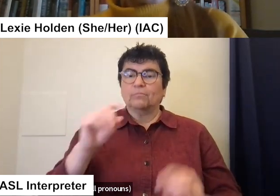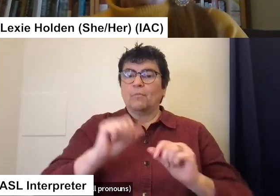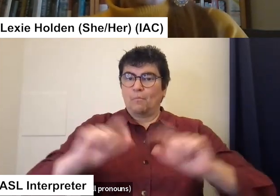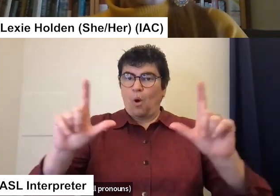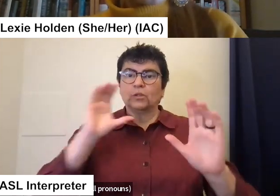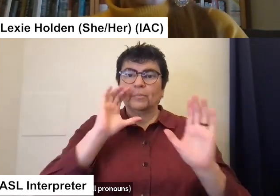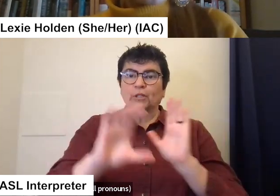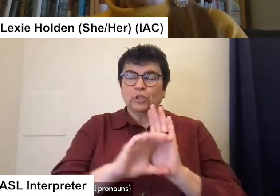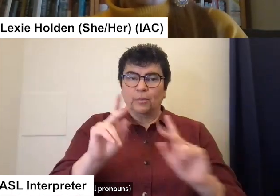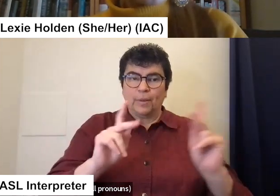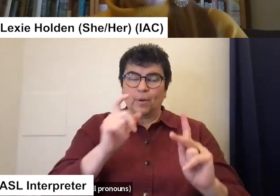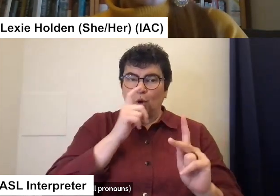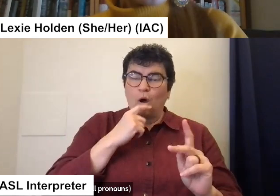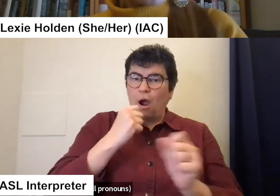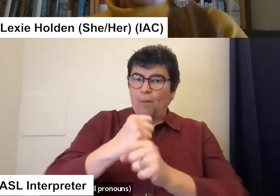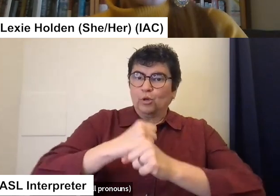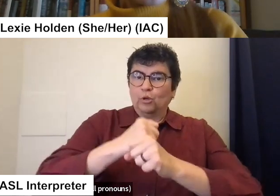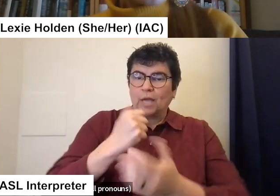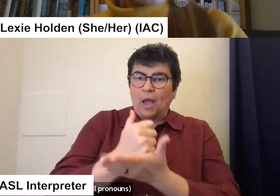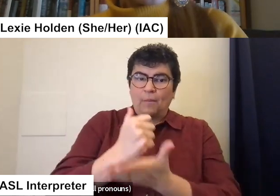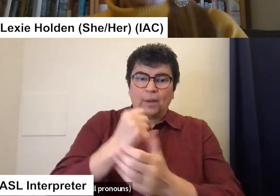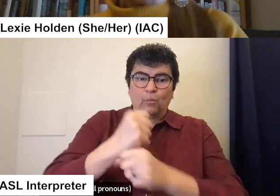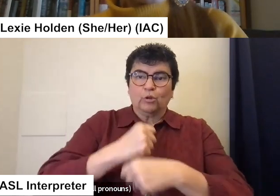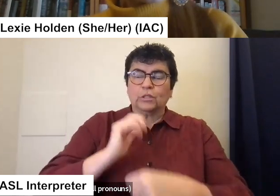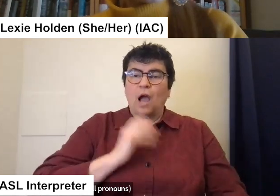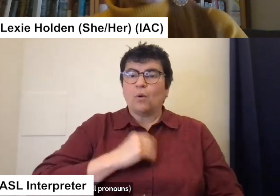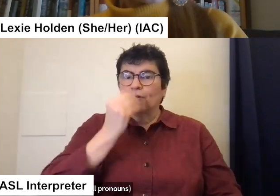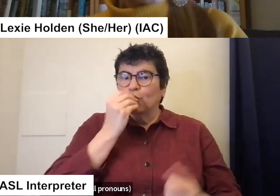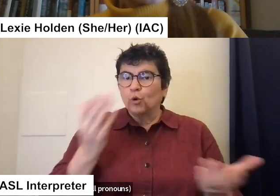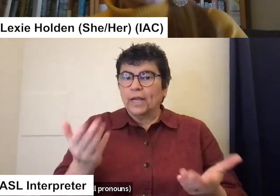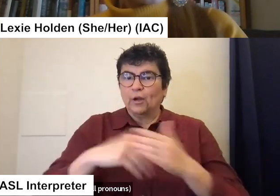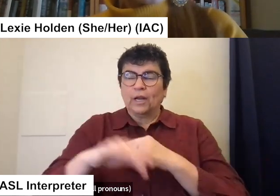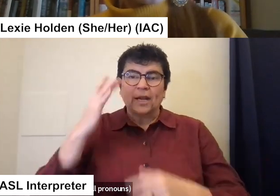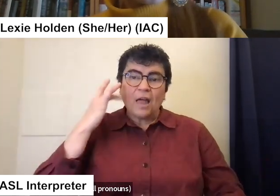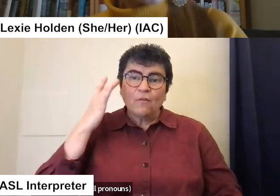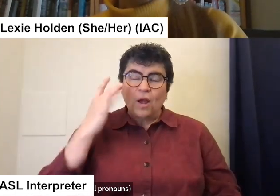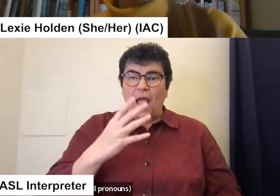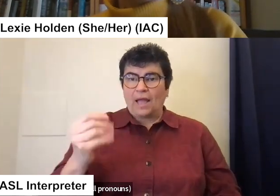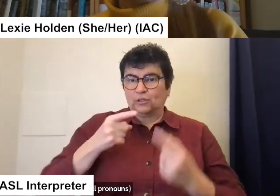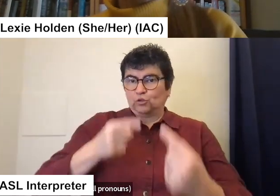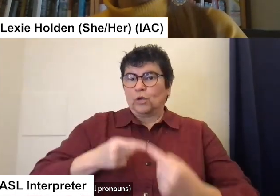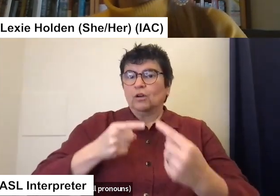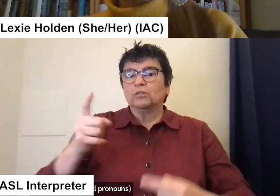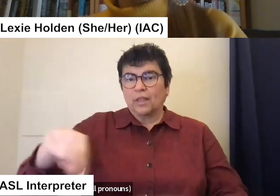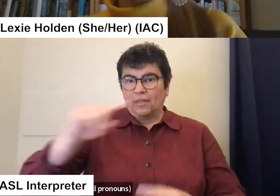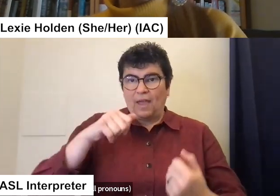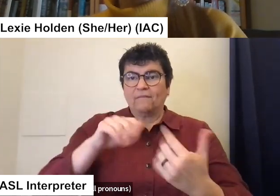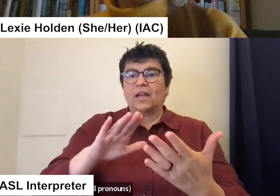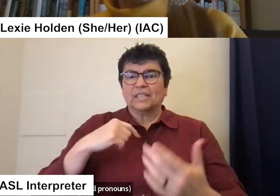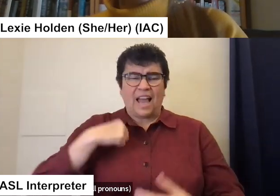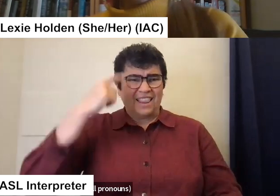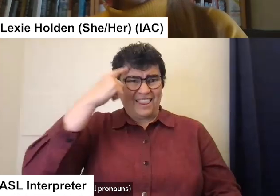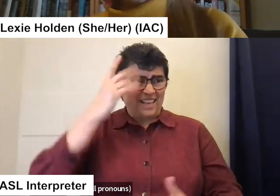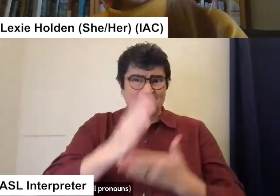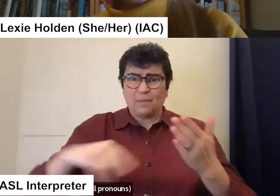helping produce our food here in California. and the struggles that they face. I think some